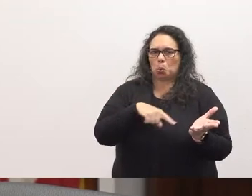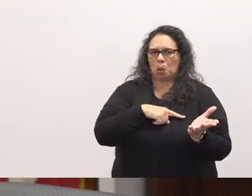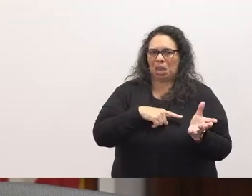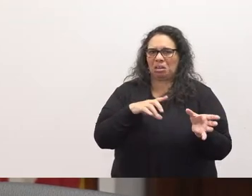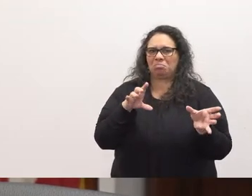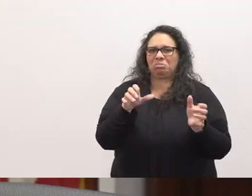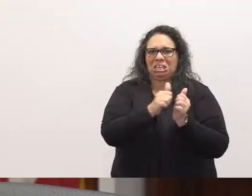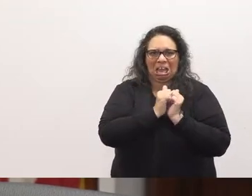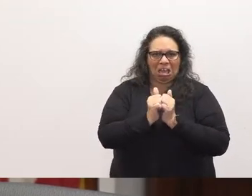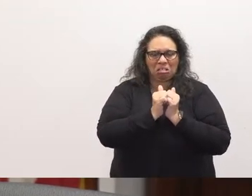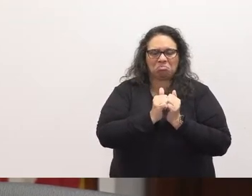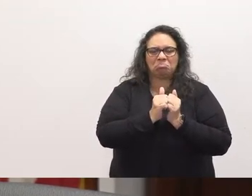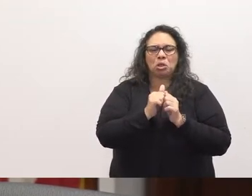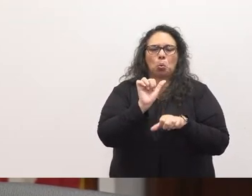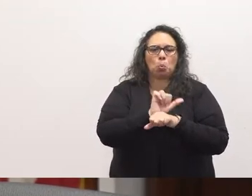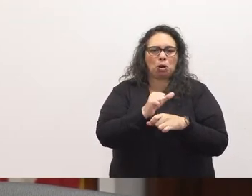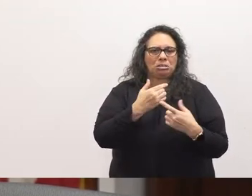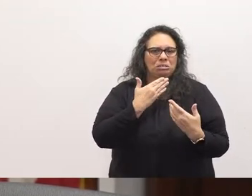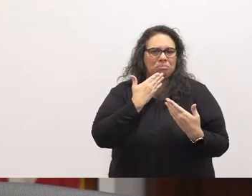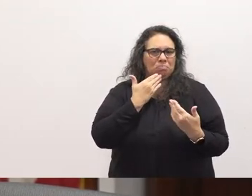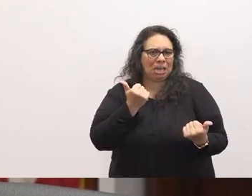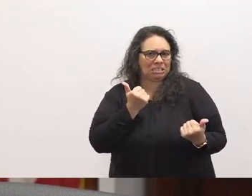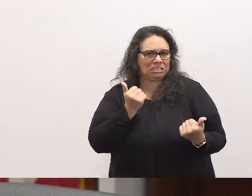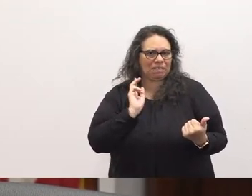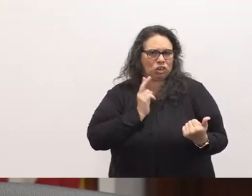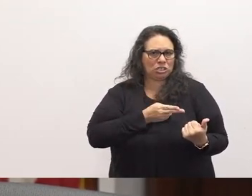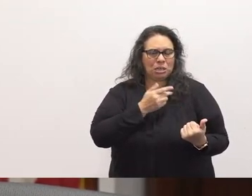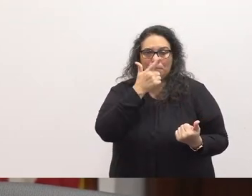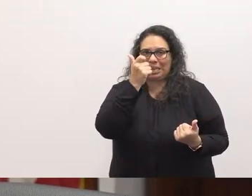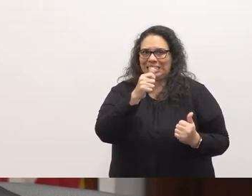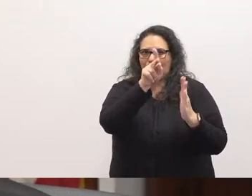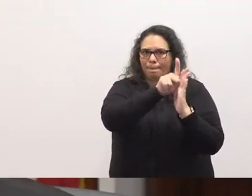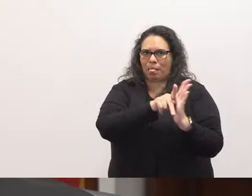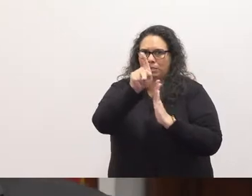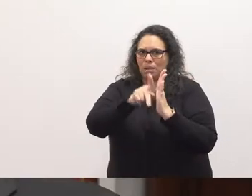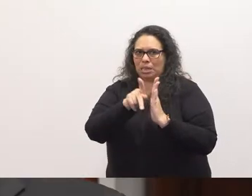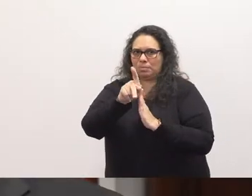would work best for us, since so many policies are gonna be coming down the pipeline.